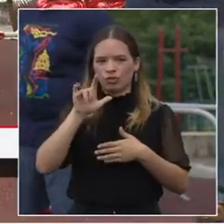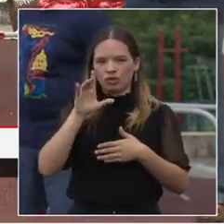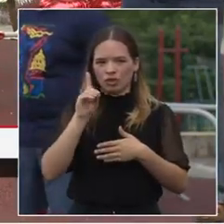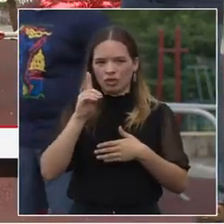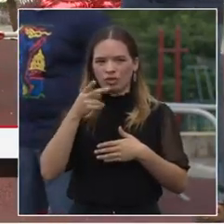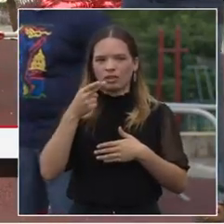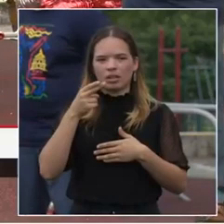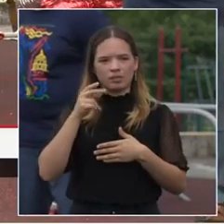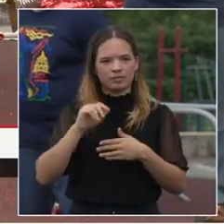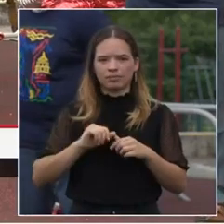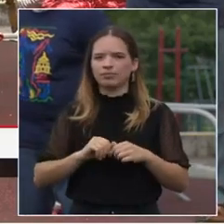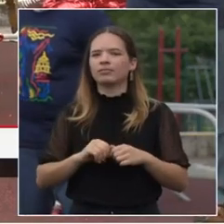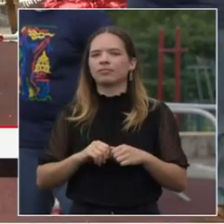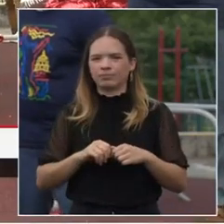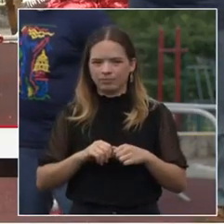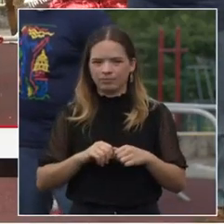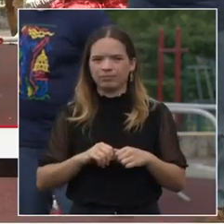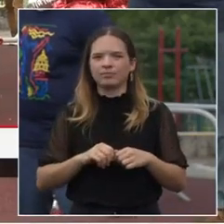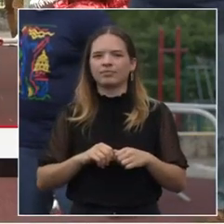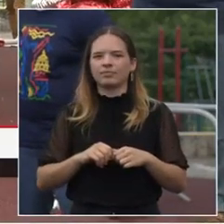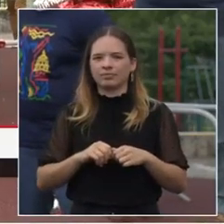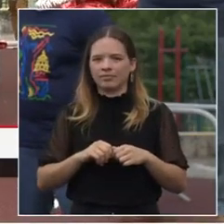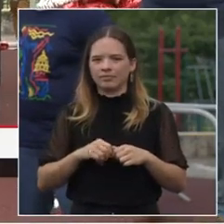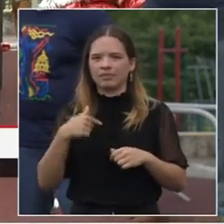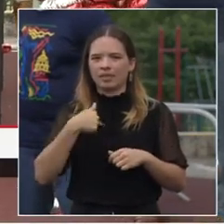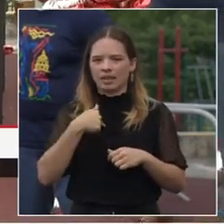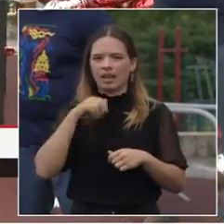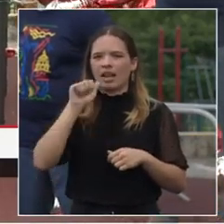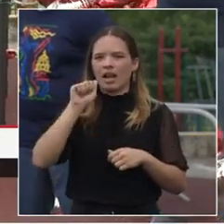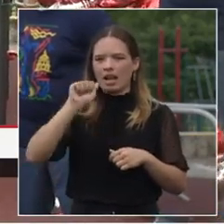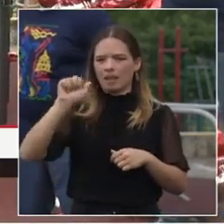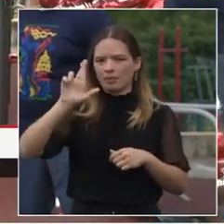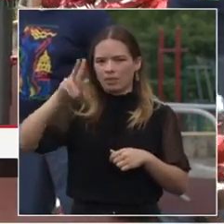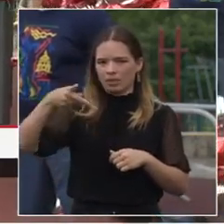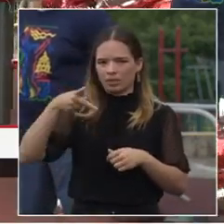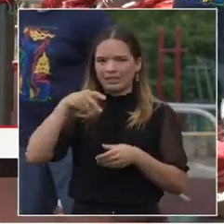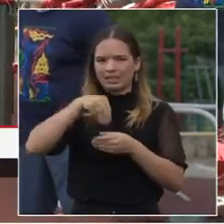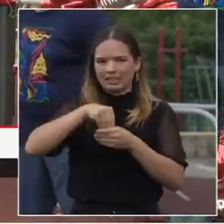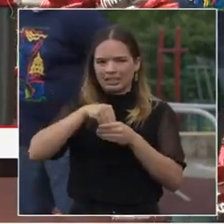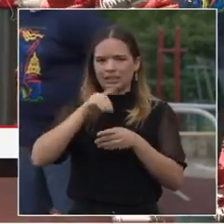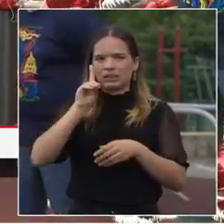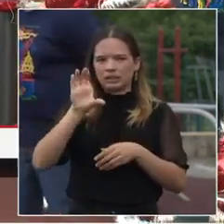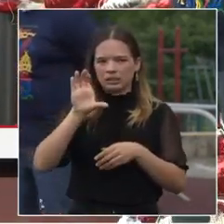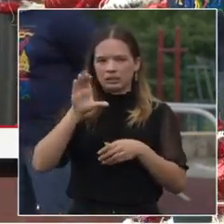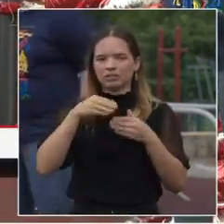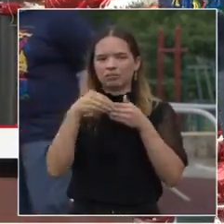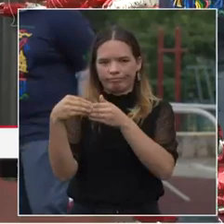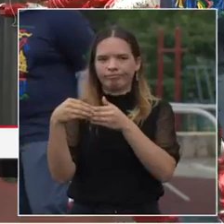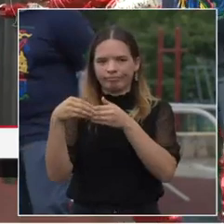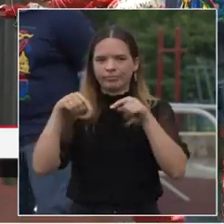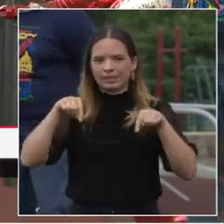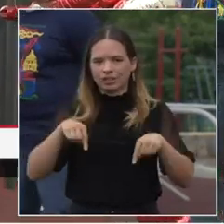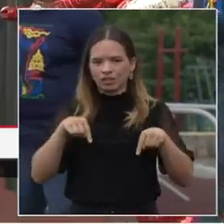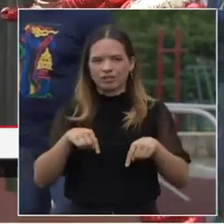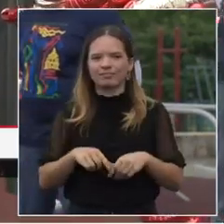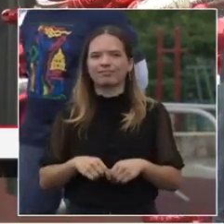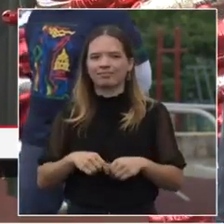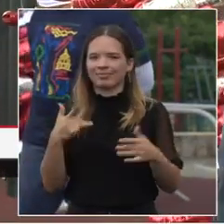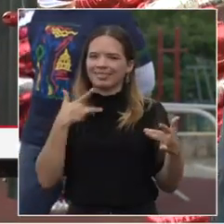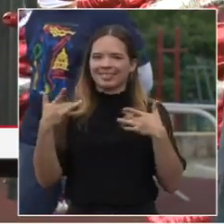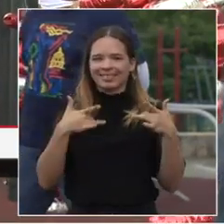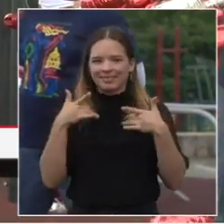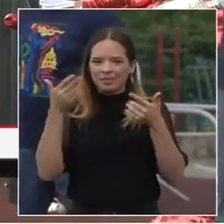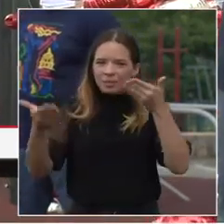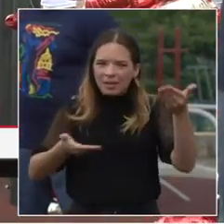of AARP District of Columbia, and I'm beyond excited to welcome everyone to today's grand opening. The Mayor